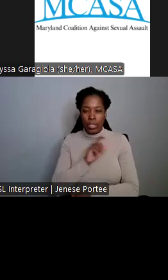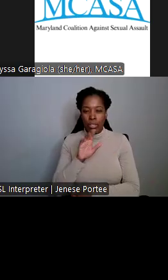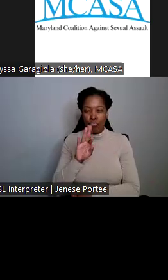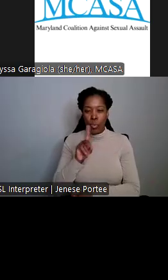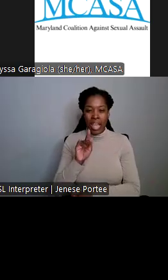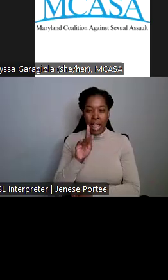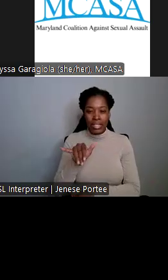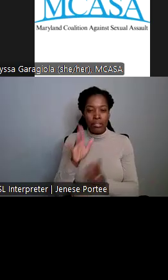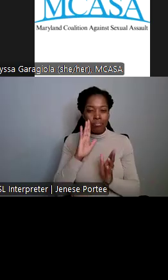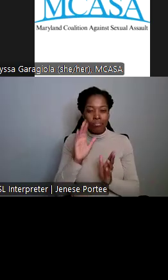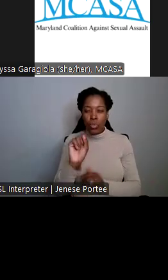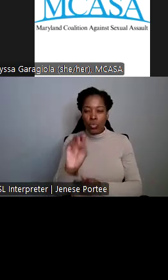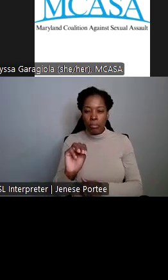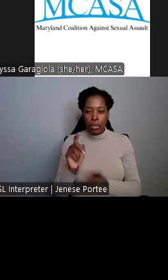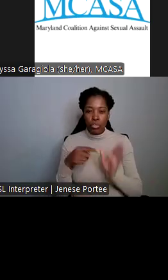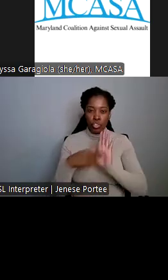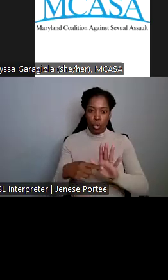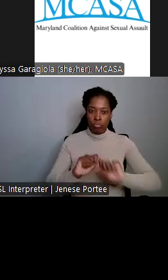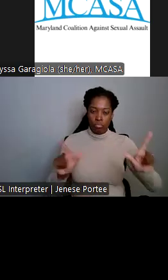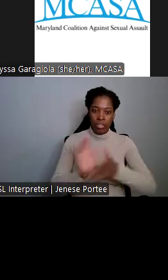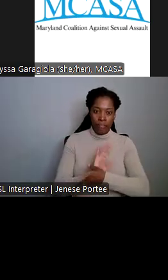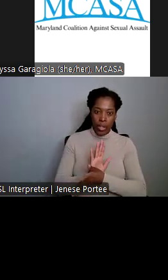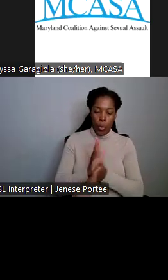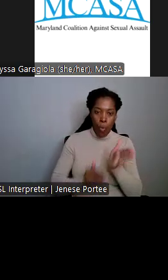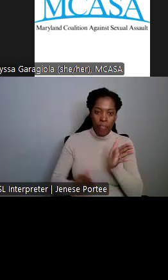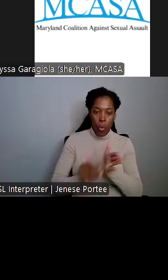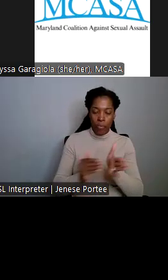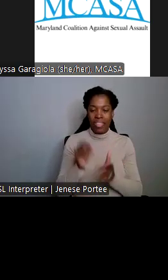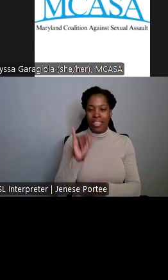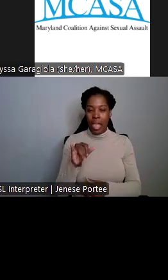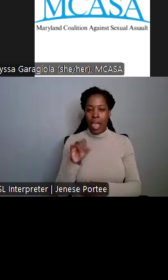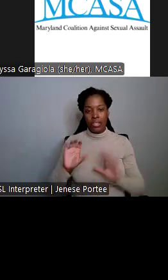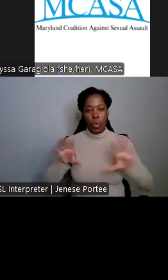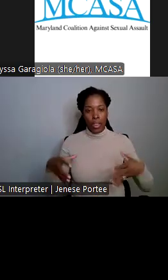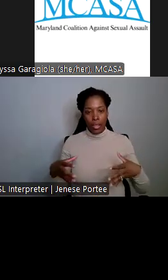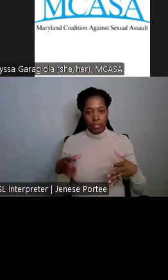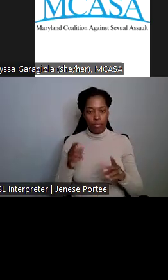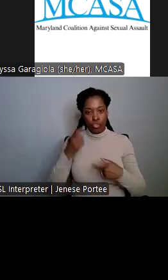and over. That's kind of a collective trauma that people can experience.